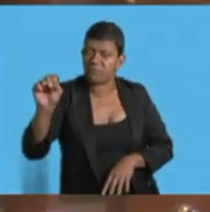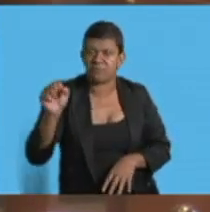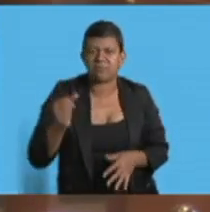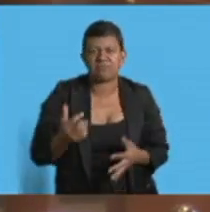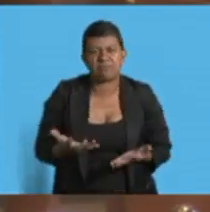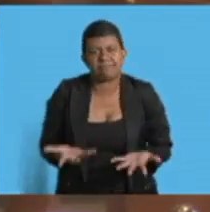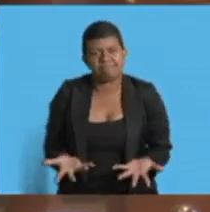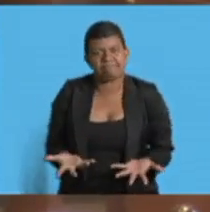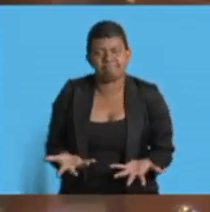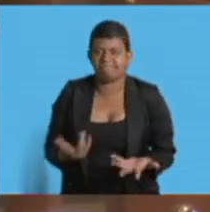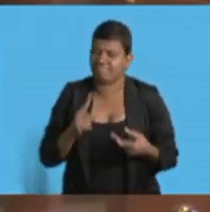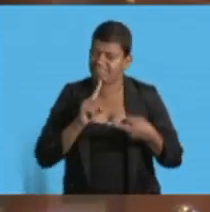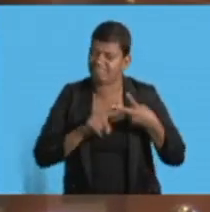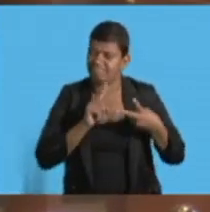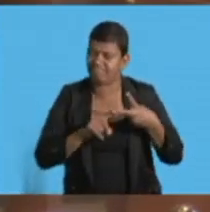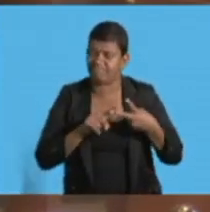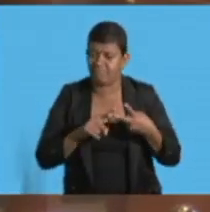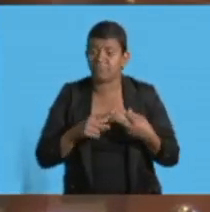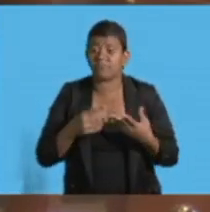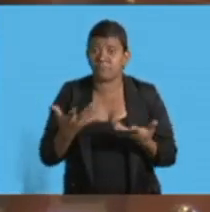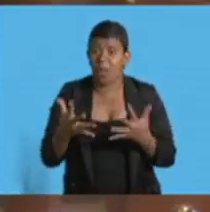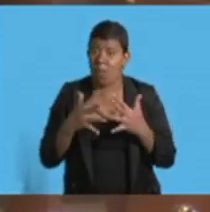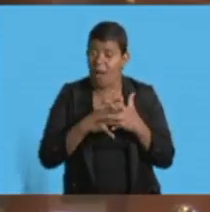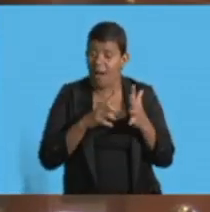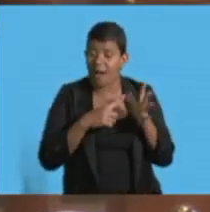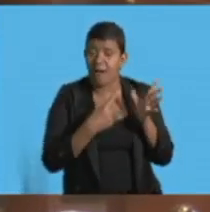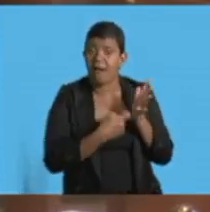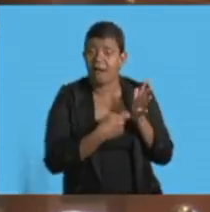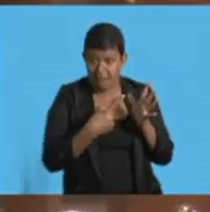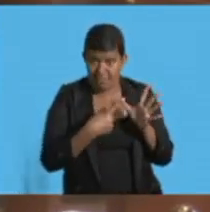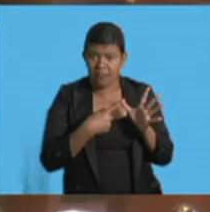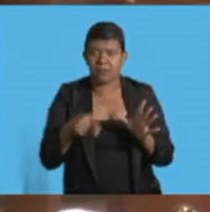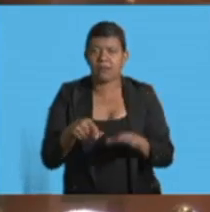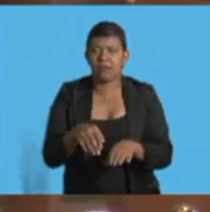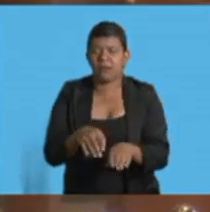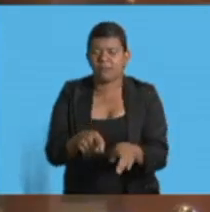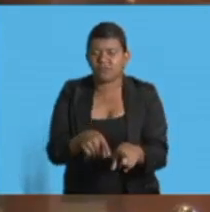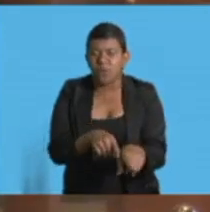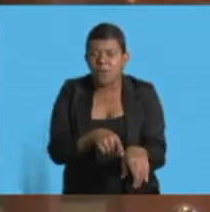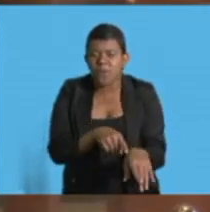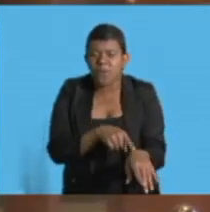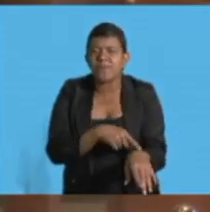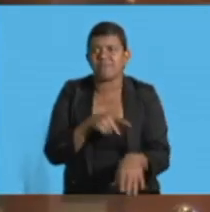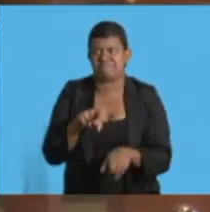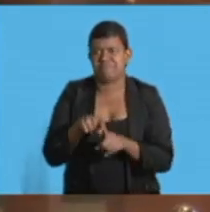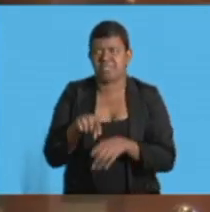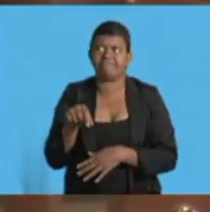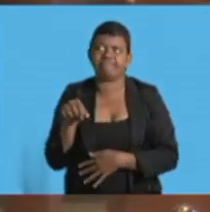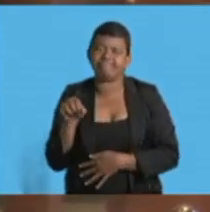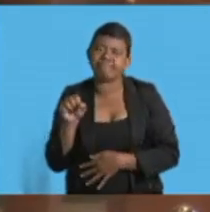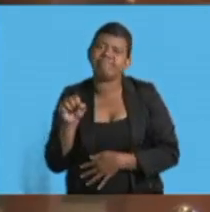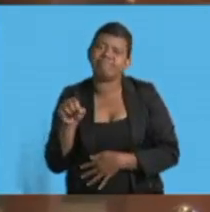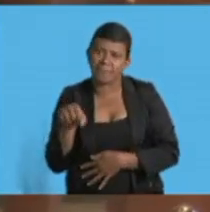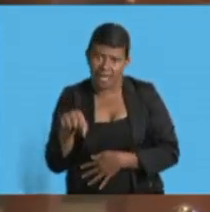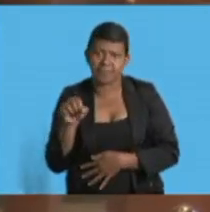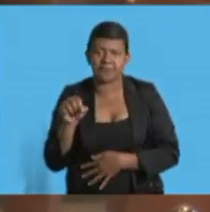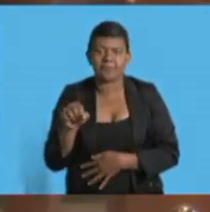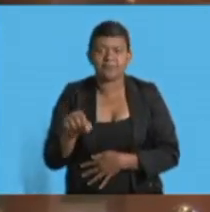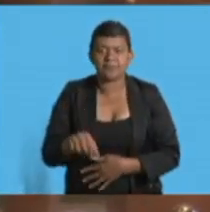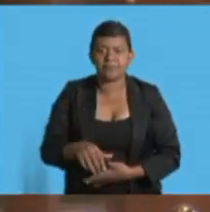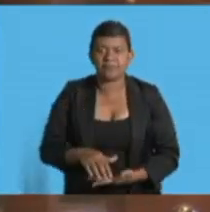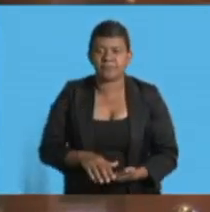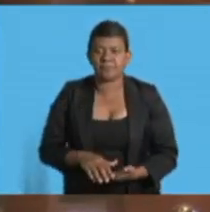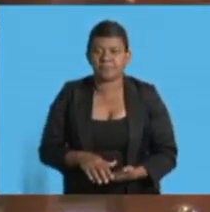whilst the dragging long warai literally means yes. But it's all